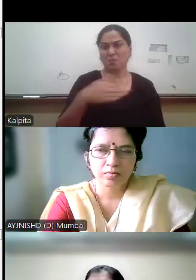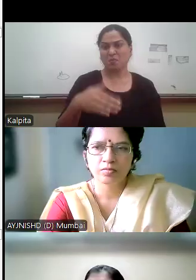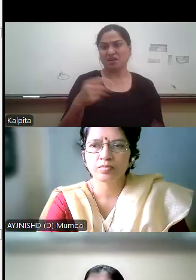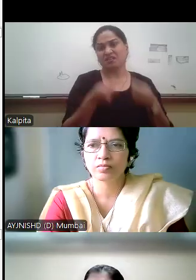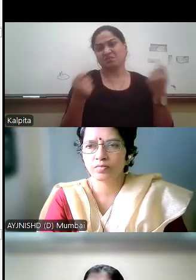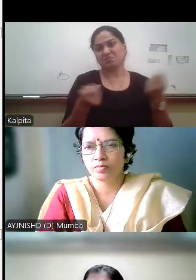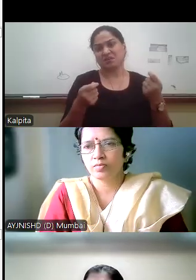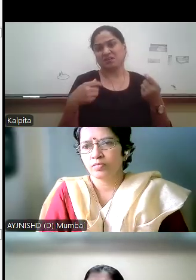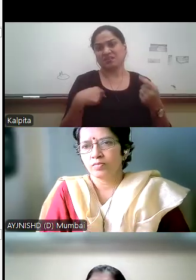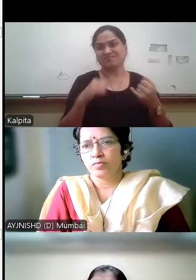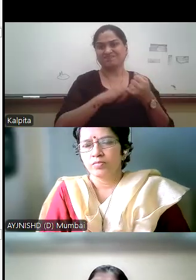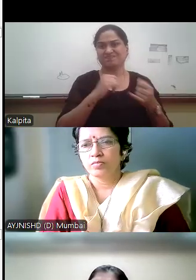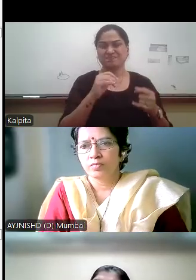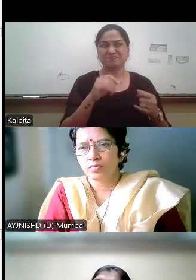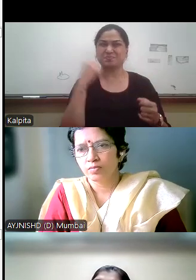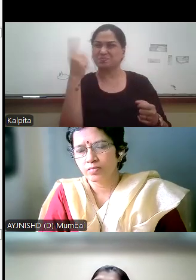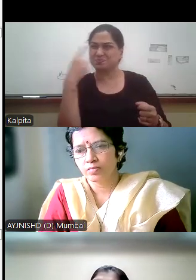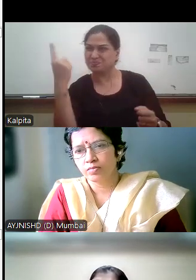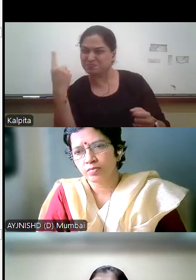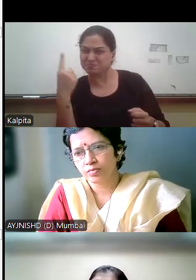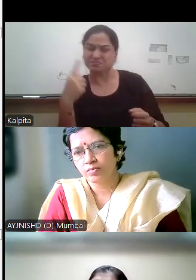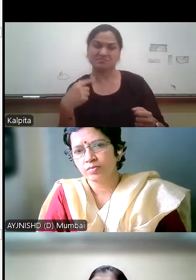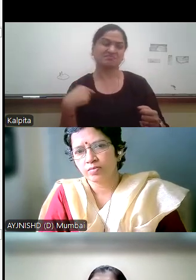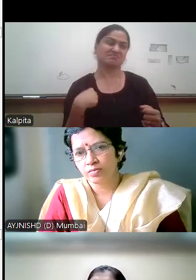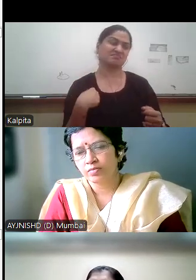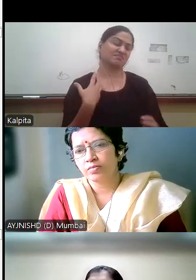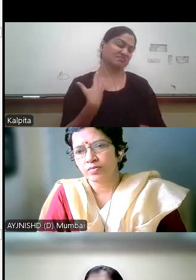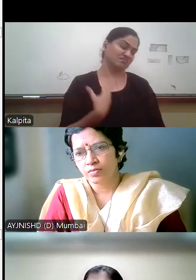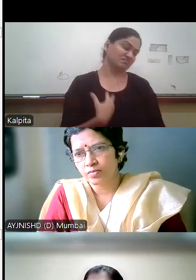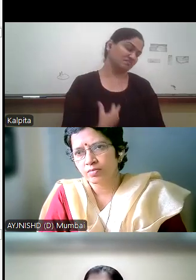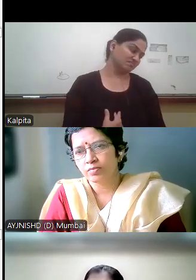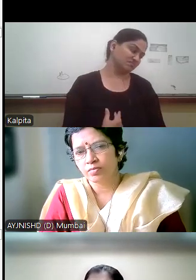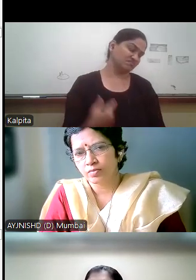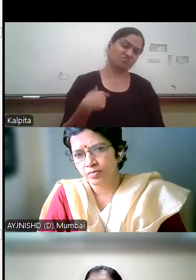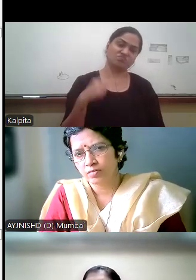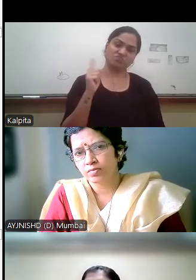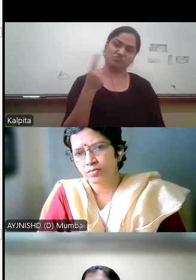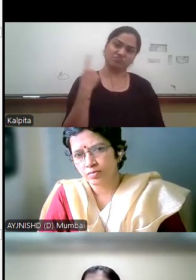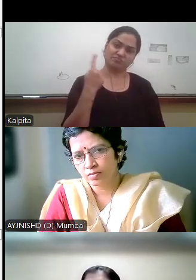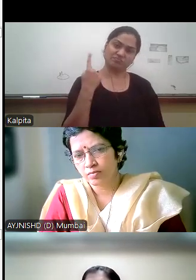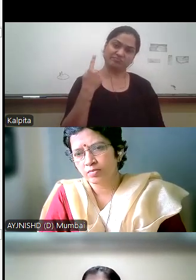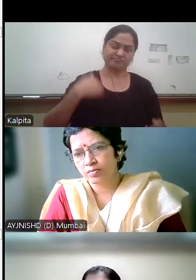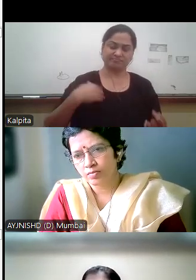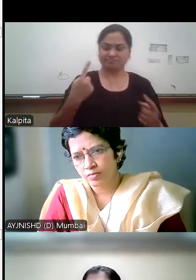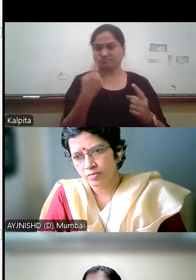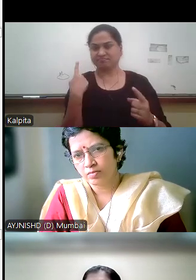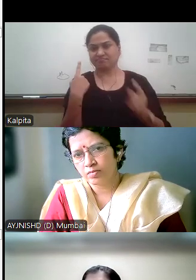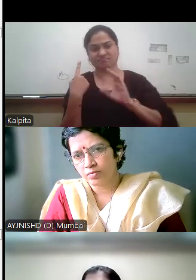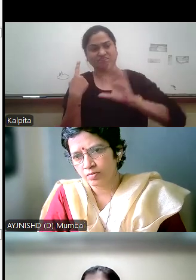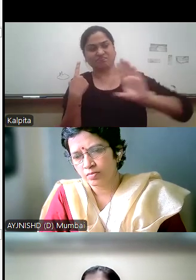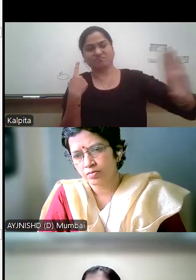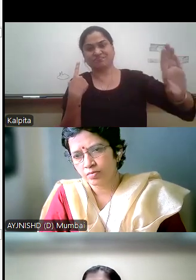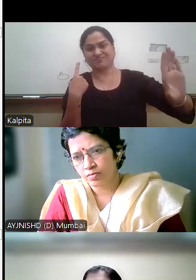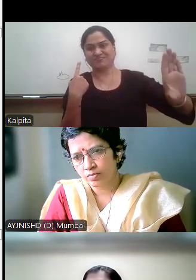or outside in the malls. They will take them when nobody is there. So they feel socially isolated. They have peer rejection. They are